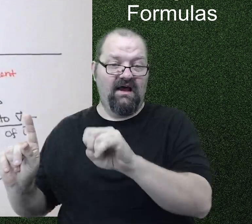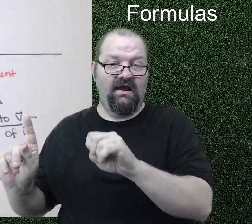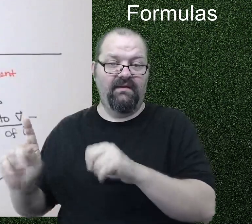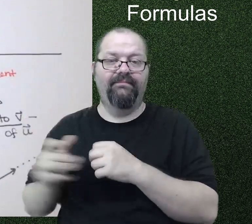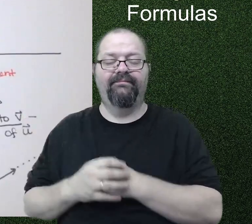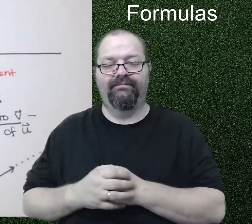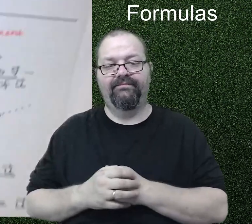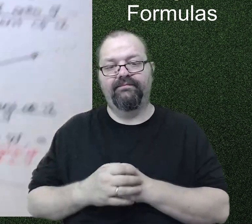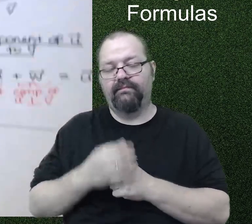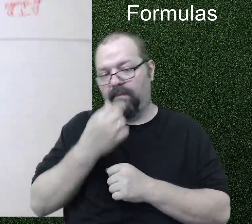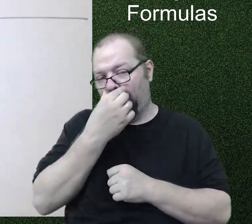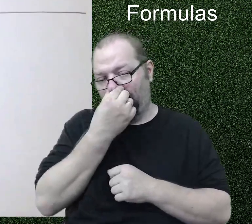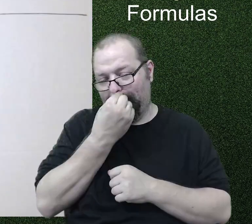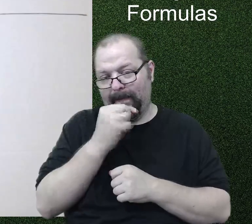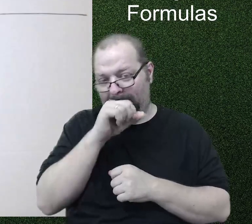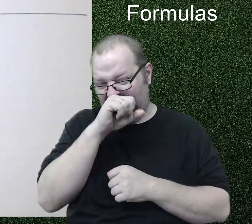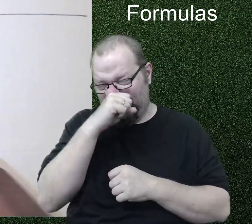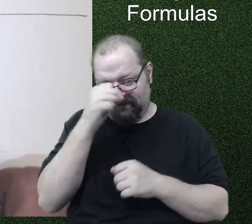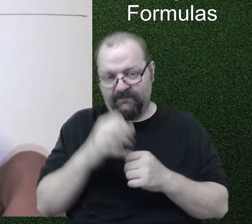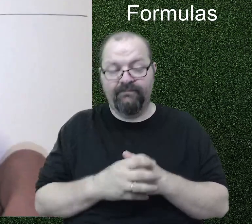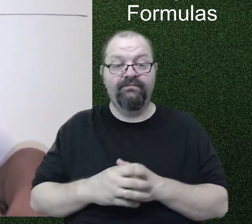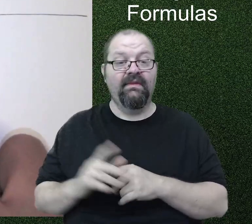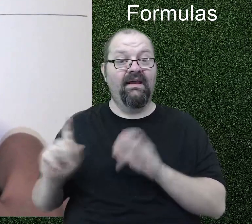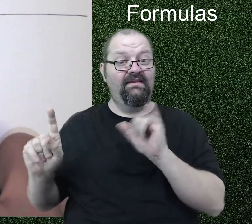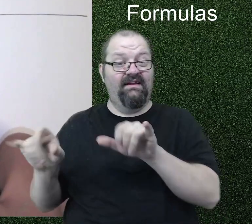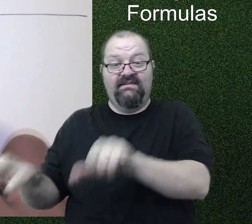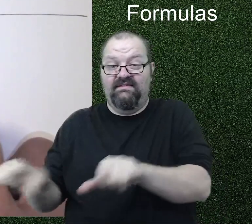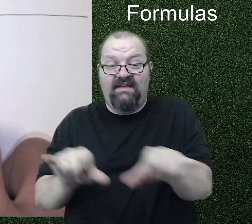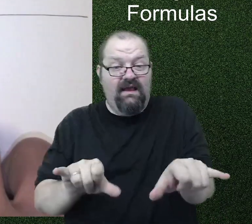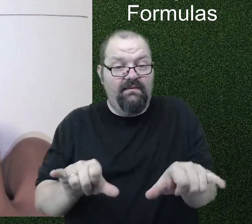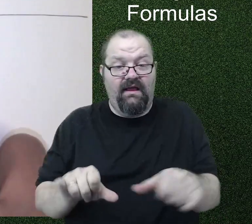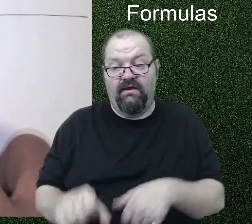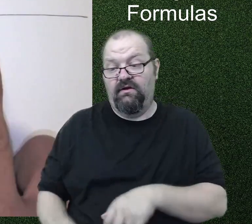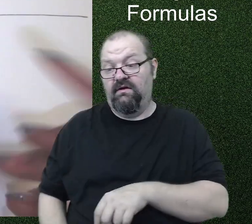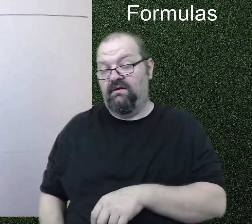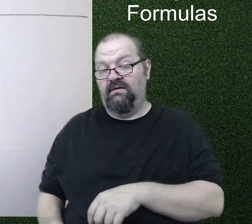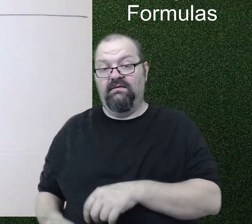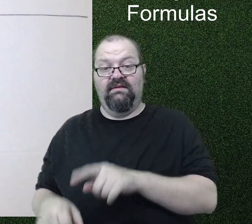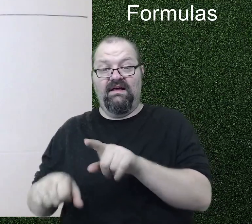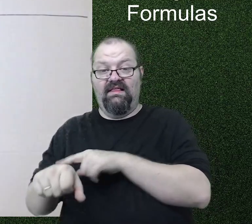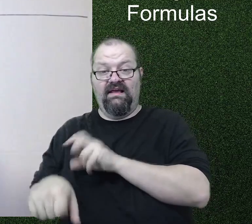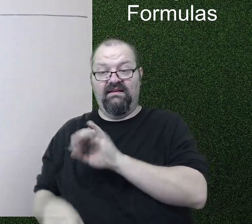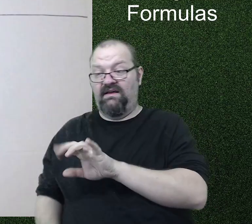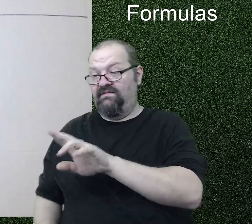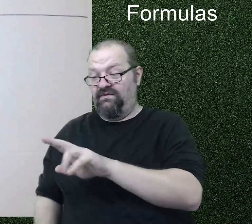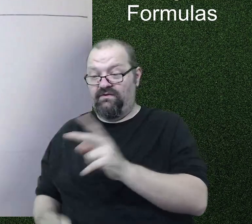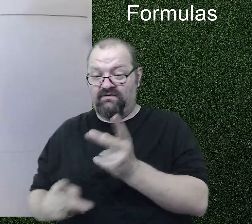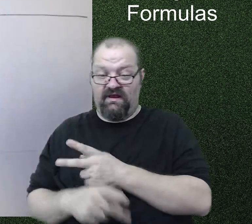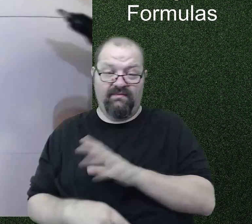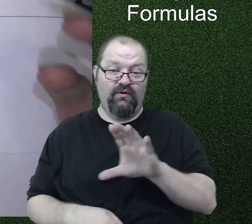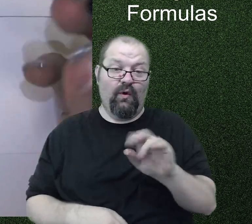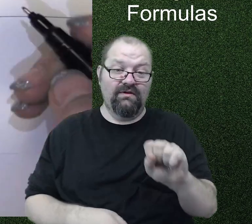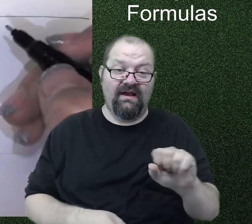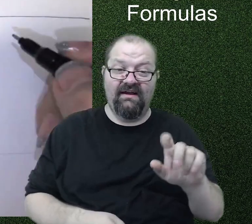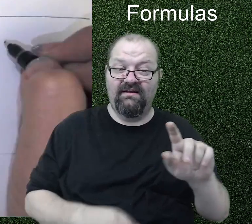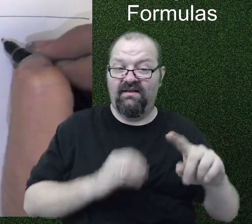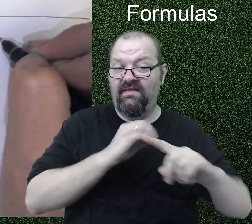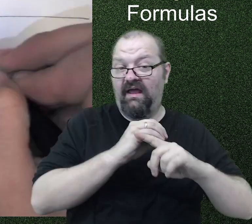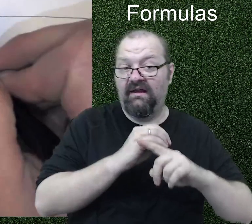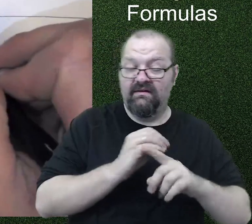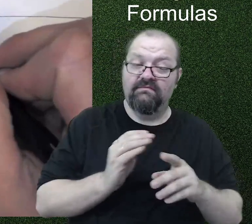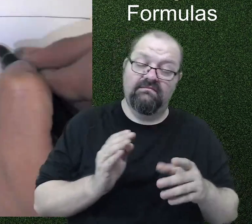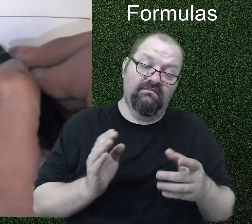of theta. This is the same thing. It's the length of u times cosine of theta. It's an absolute value, but it's very